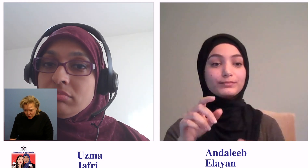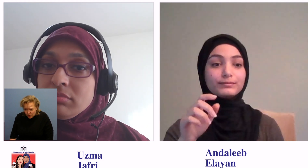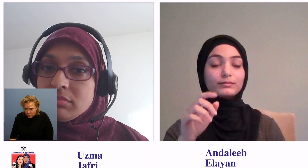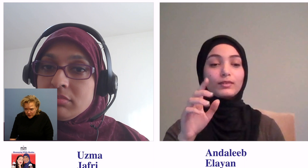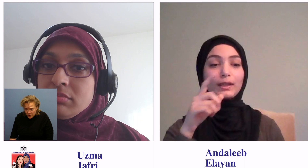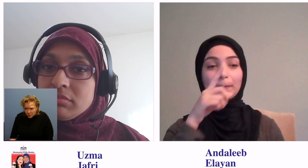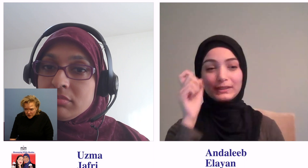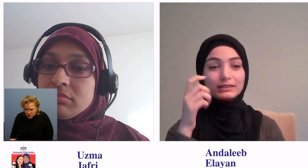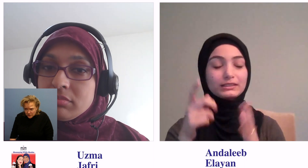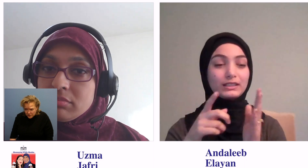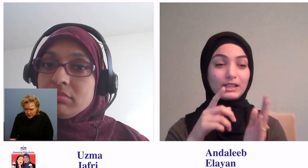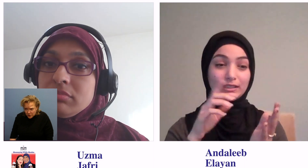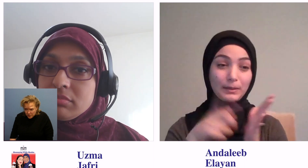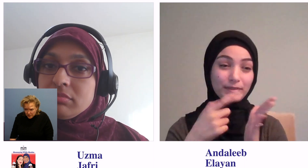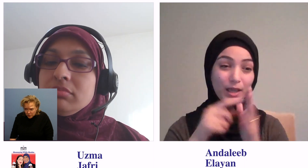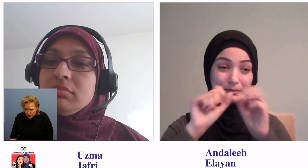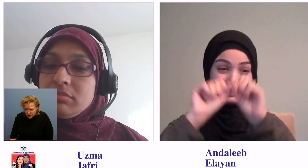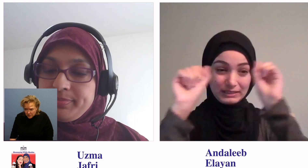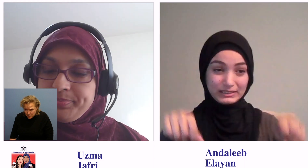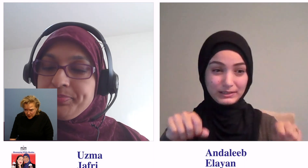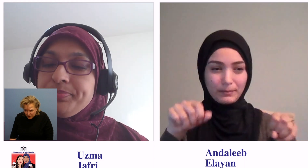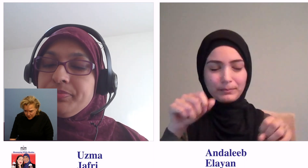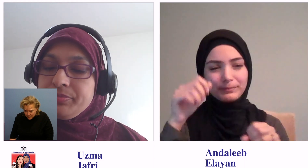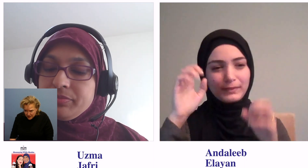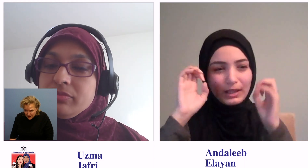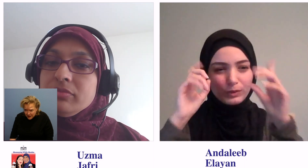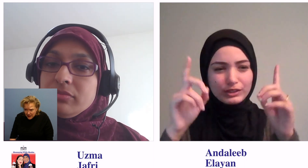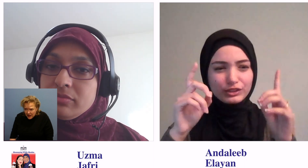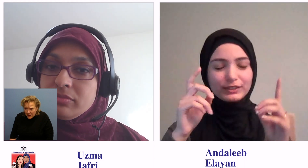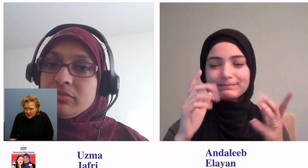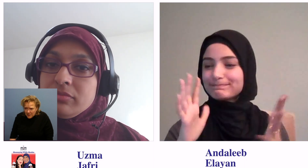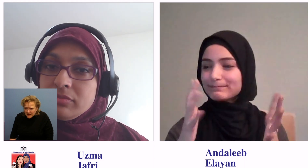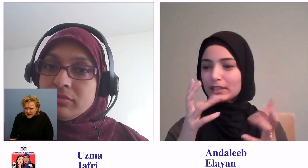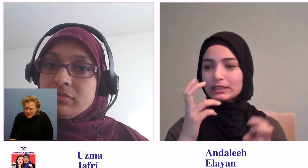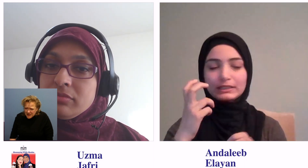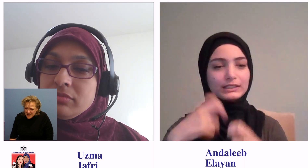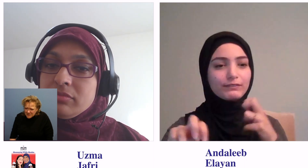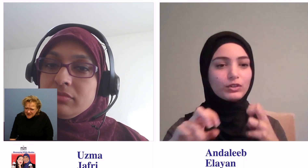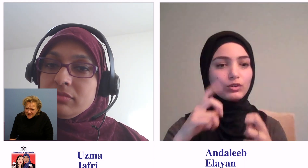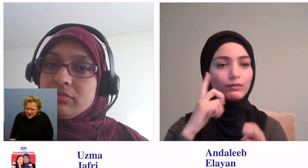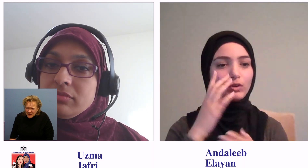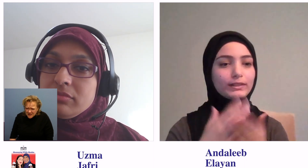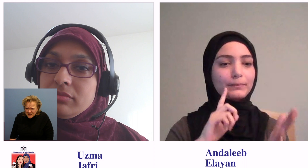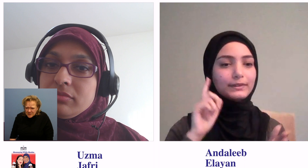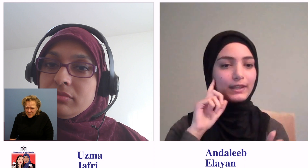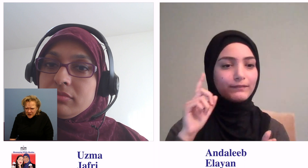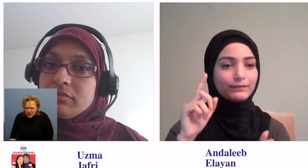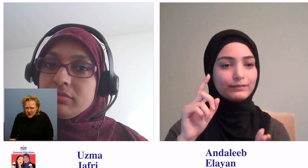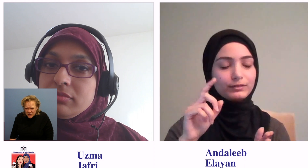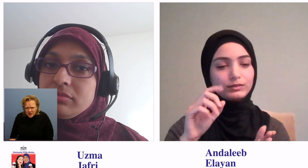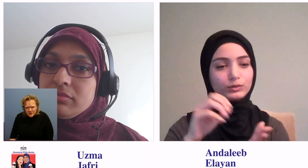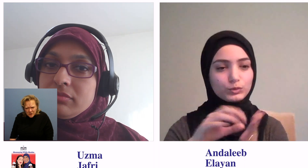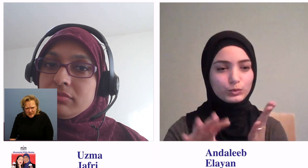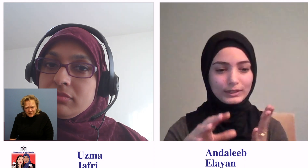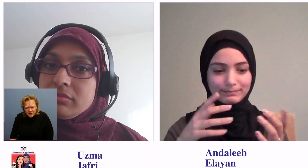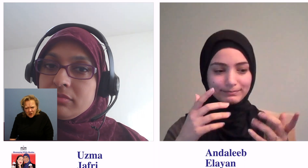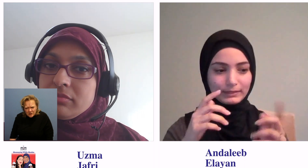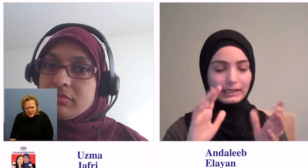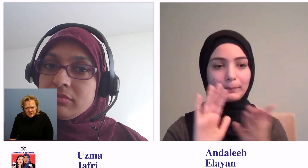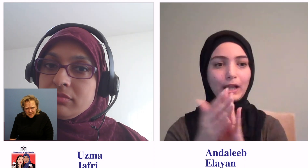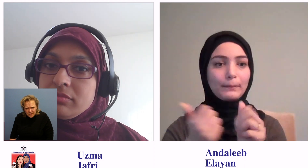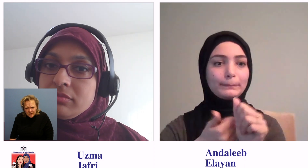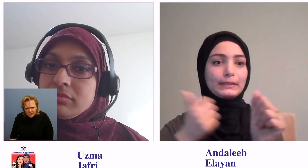alone with a whole bunch of, you know, people who couldn't communicate with me. Um, and sometimes, I mean, the system of education is very